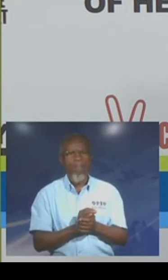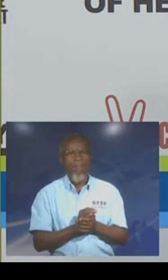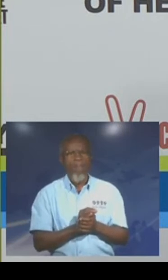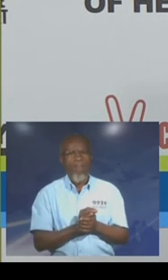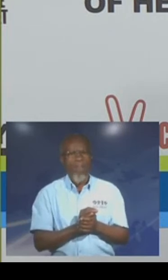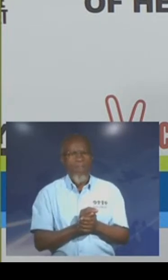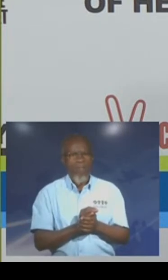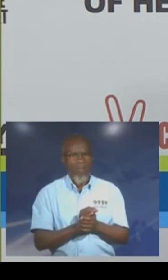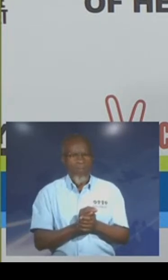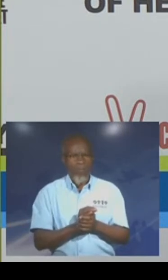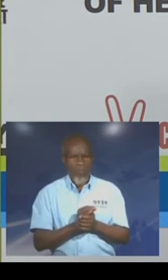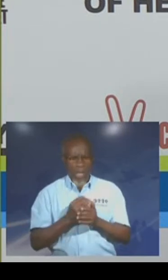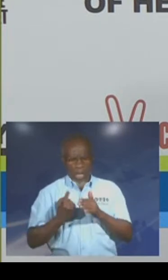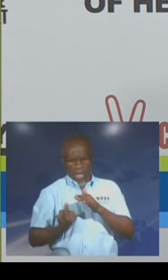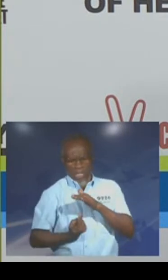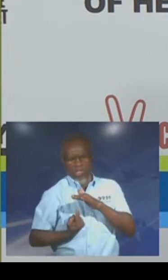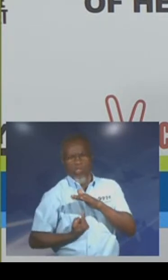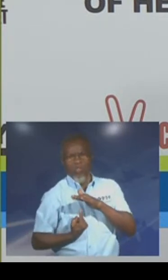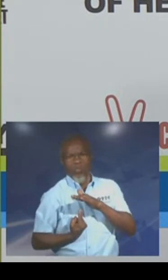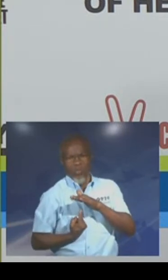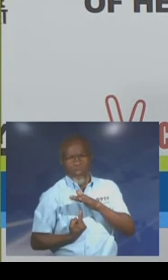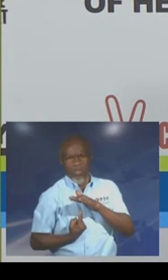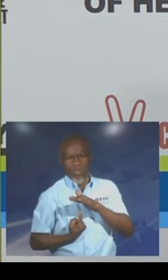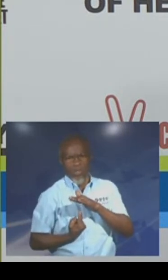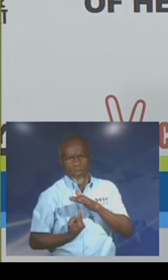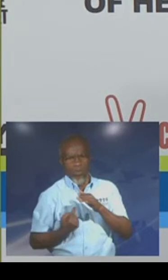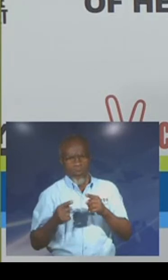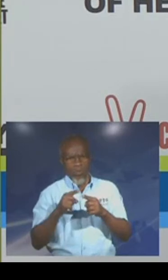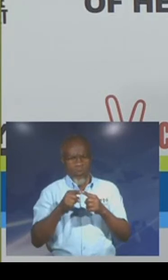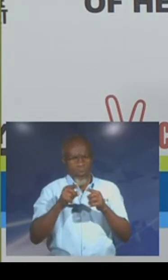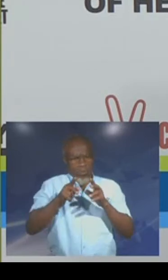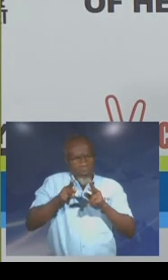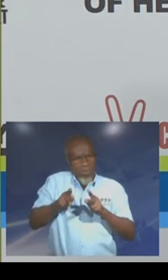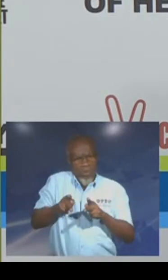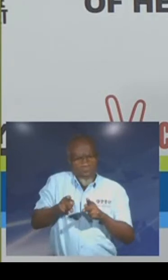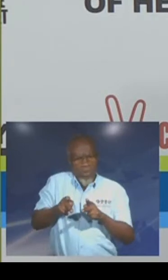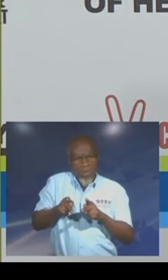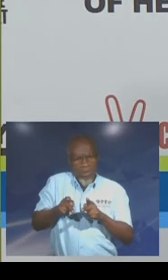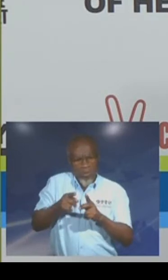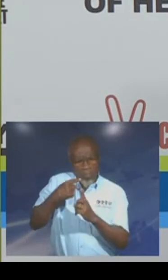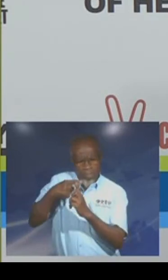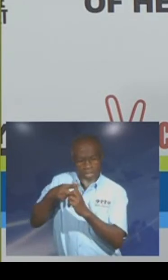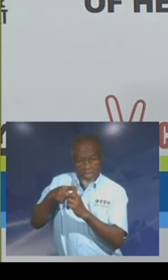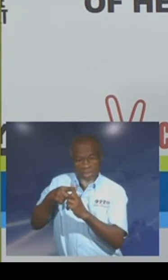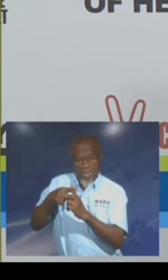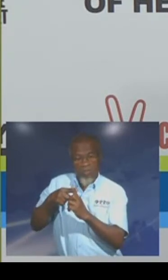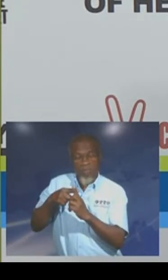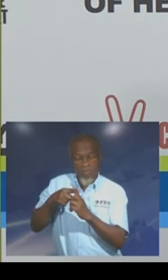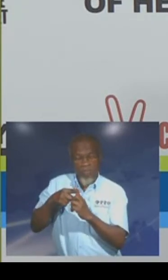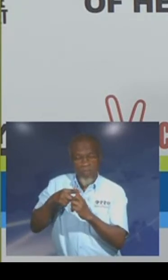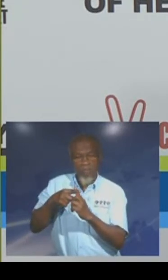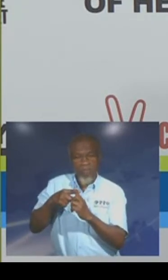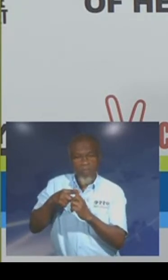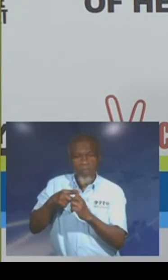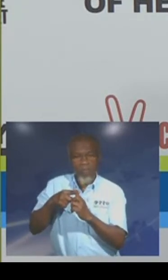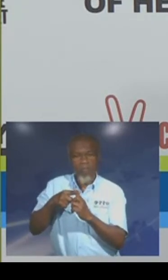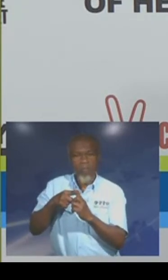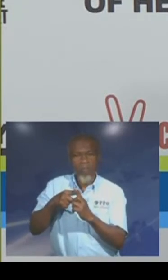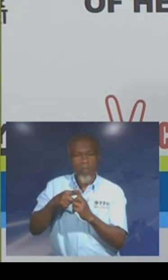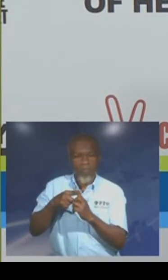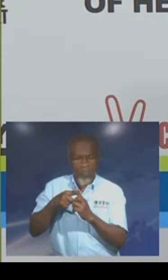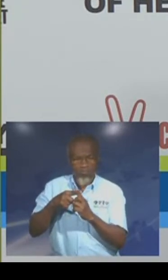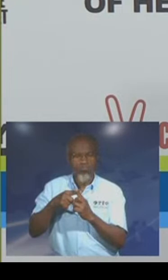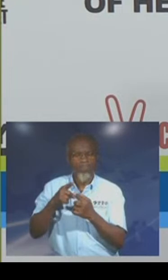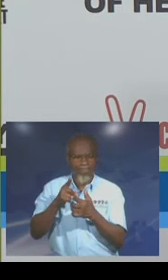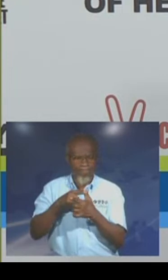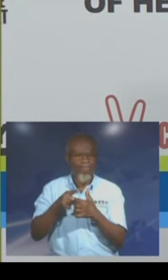pandemic. Isolation, meaning when persons actually are confirmed positive or highly suspect positive, continues. Generally